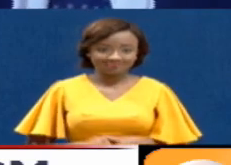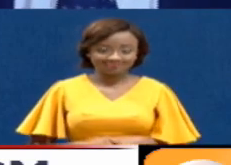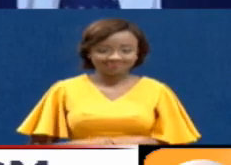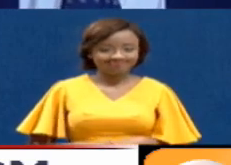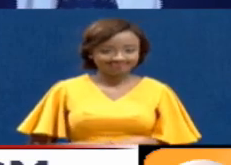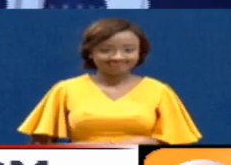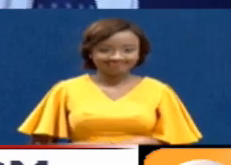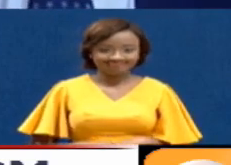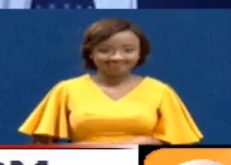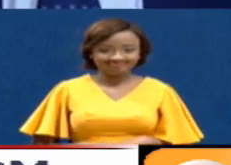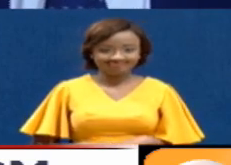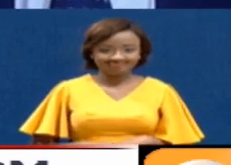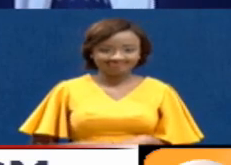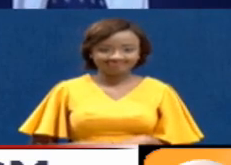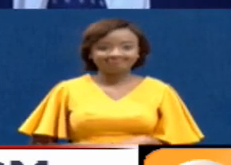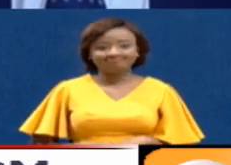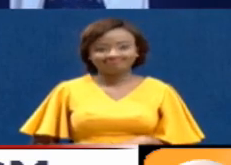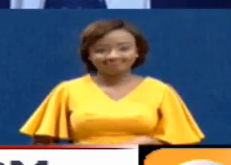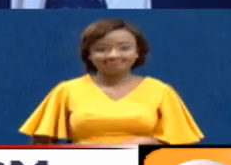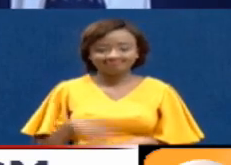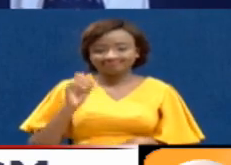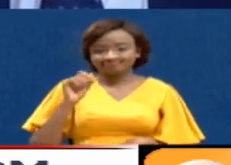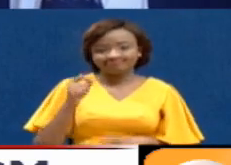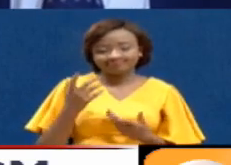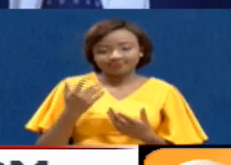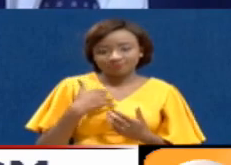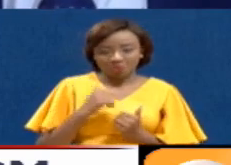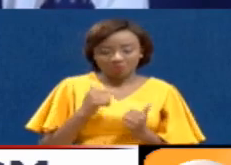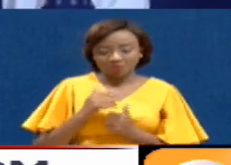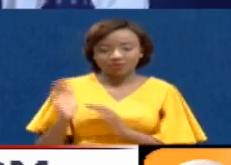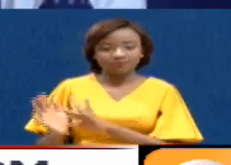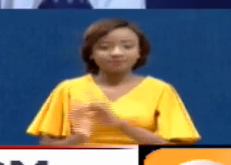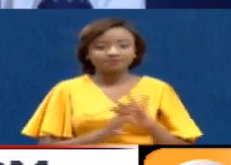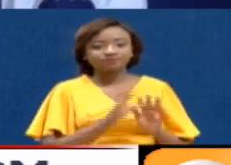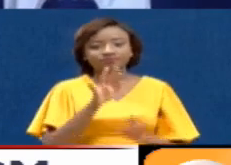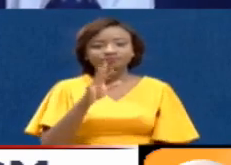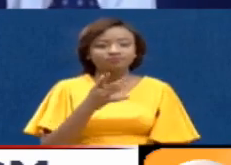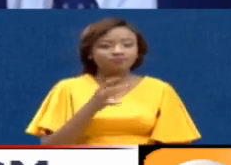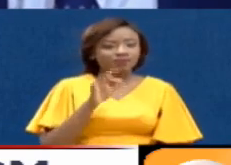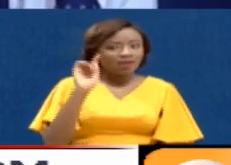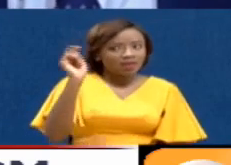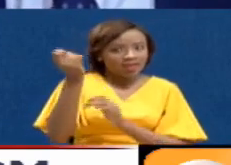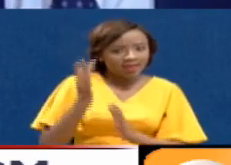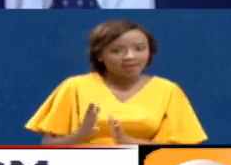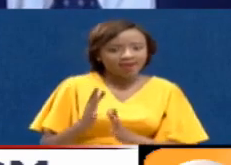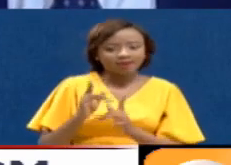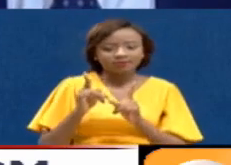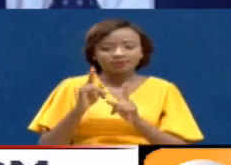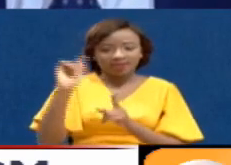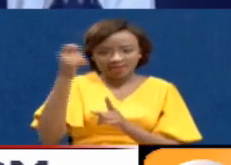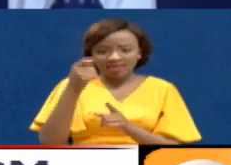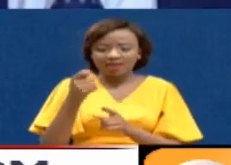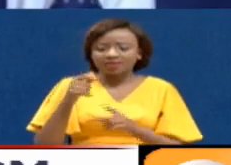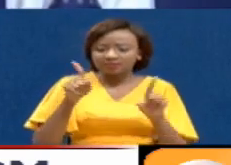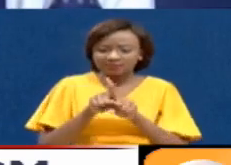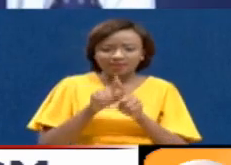you, as well as under the circumstances. Indeed. Let me get straight into it. Kenya and a lot of African governments find themselves in a